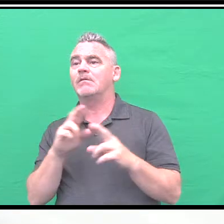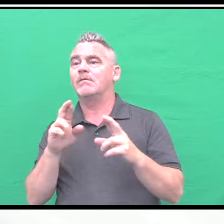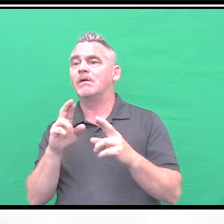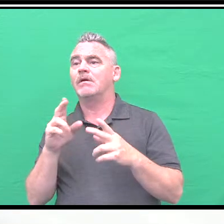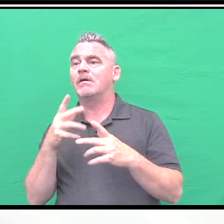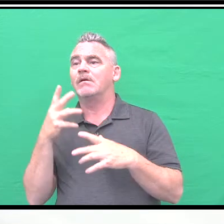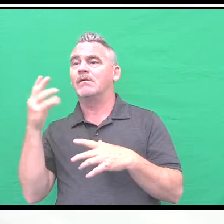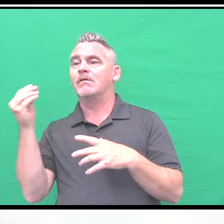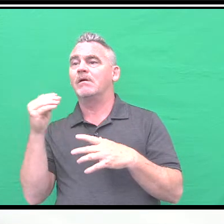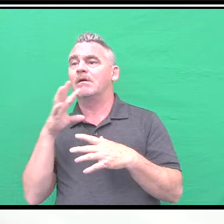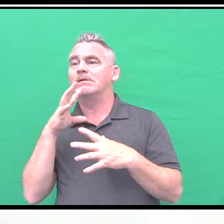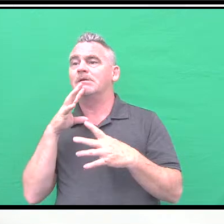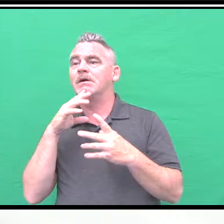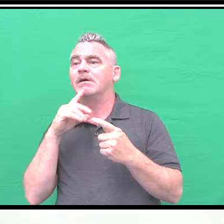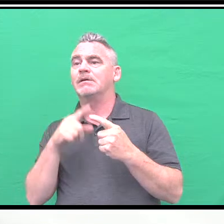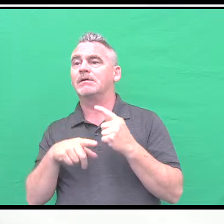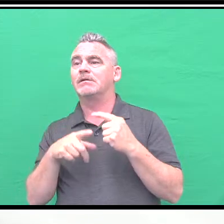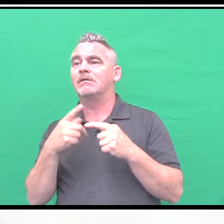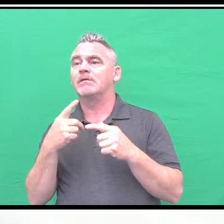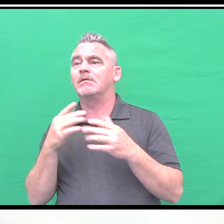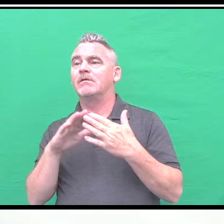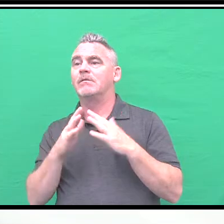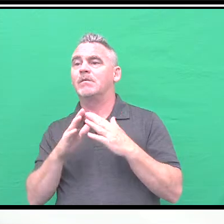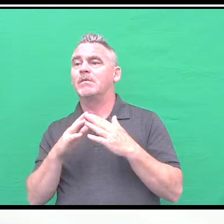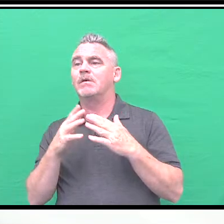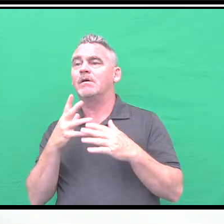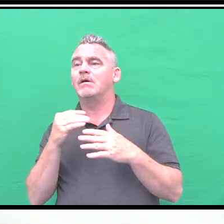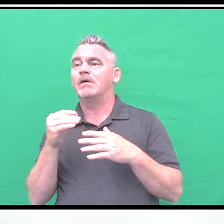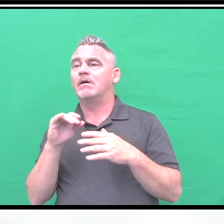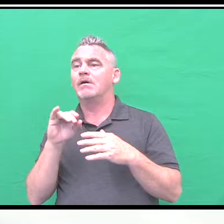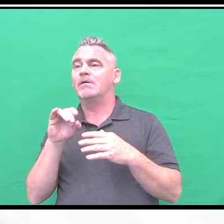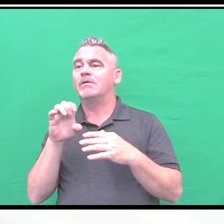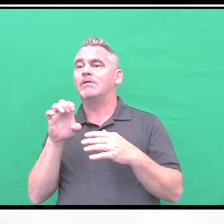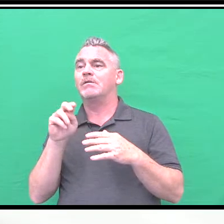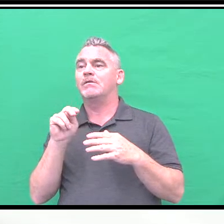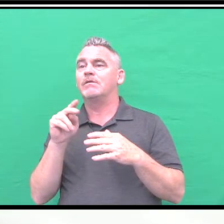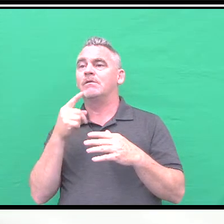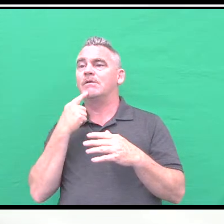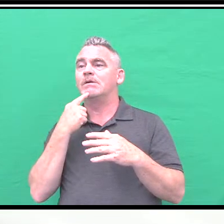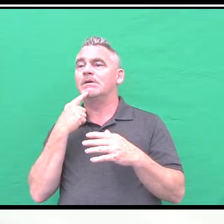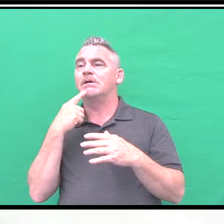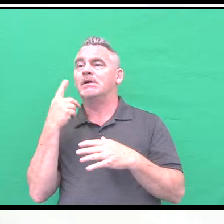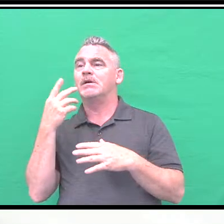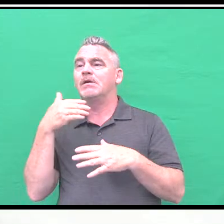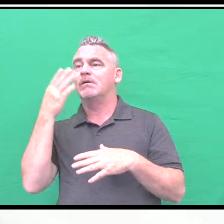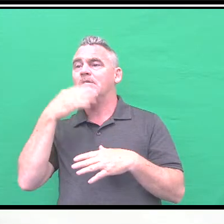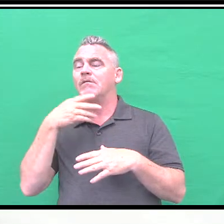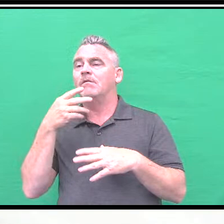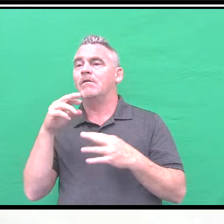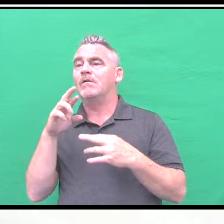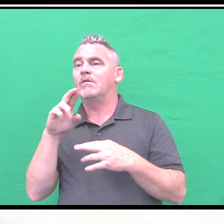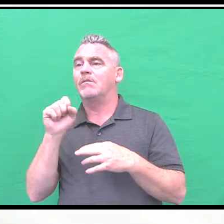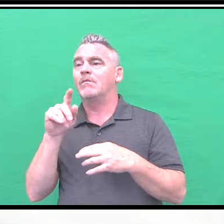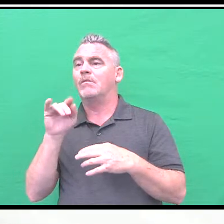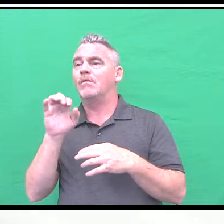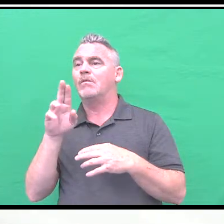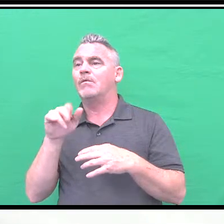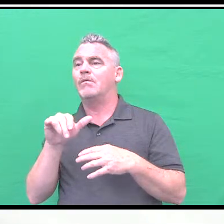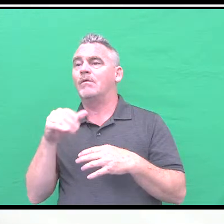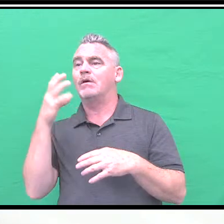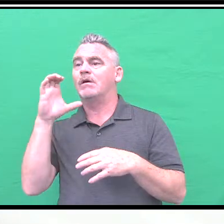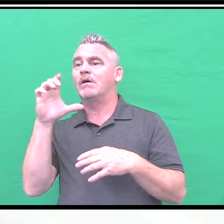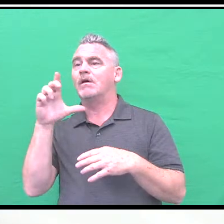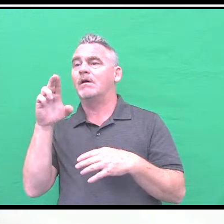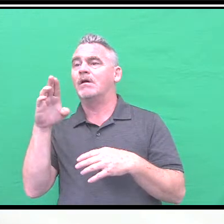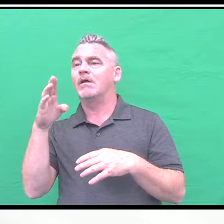to different organizations in our community. And she had put me in front of the Rotary Club in Rancho Mirage this last week. And it